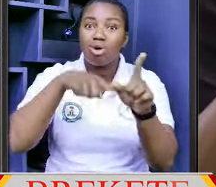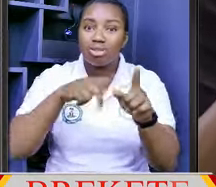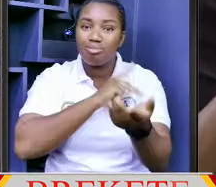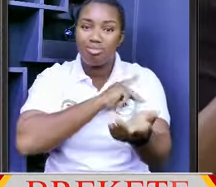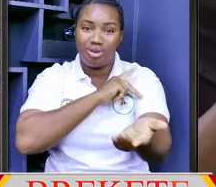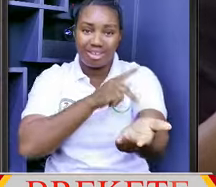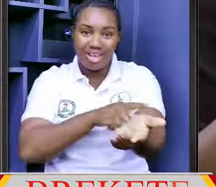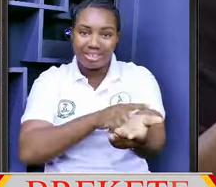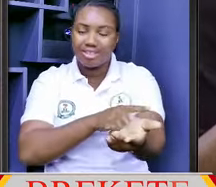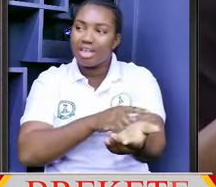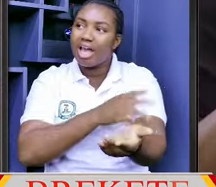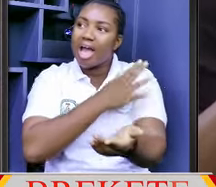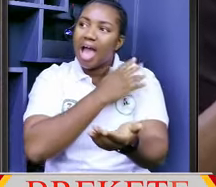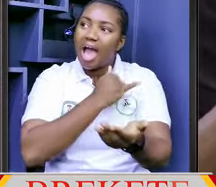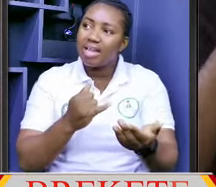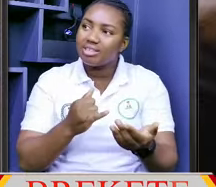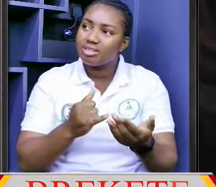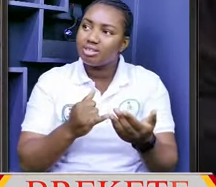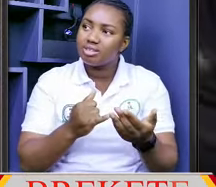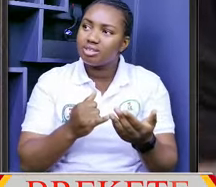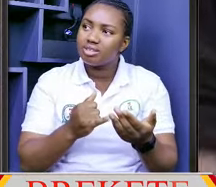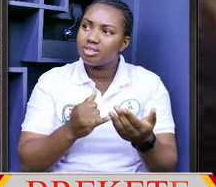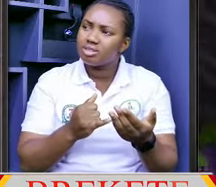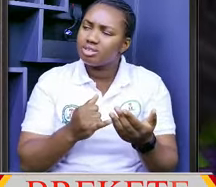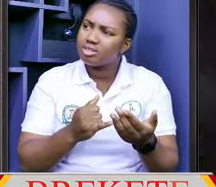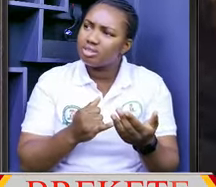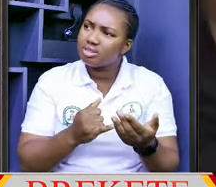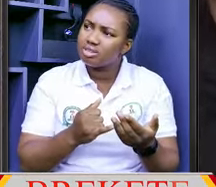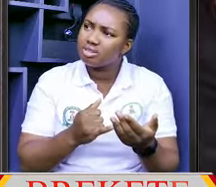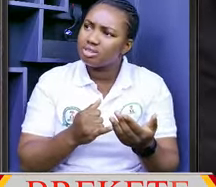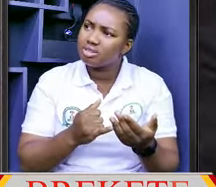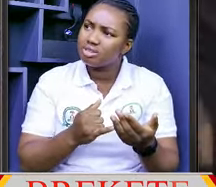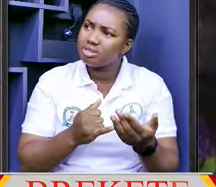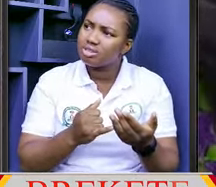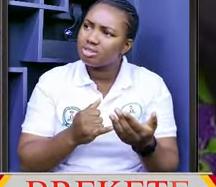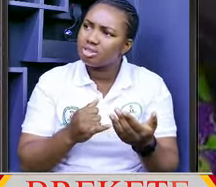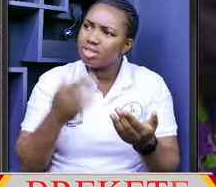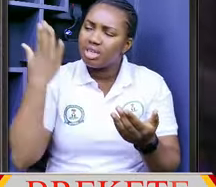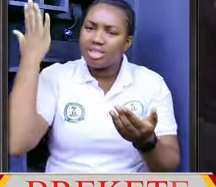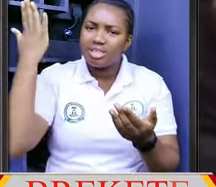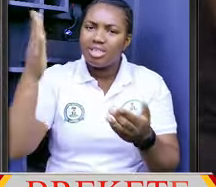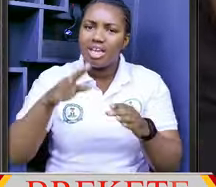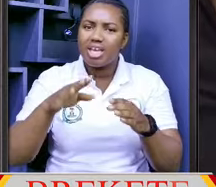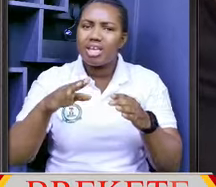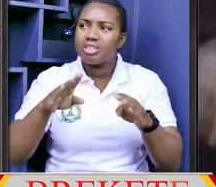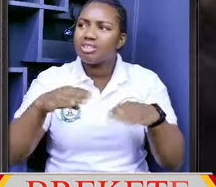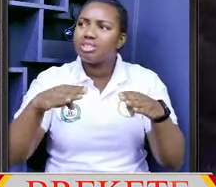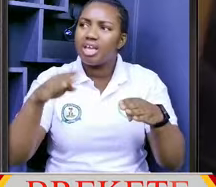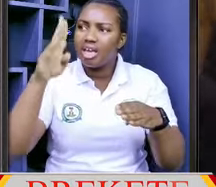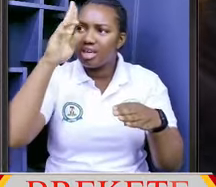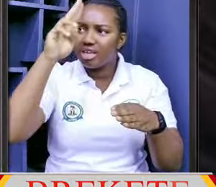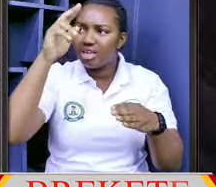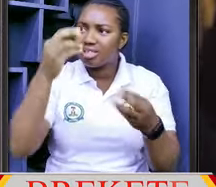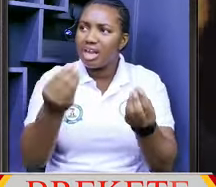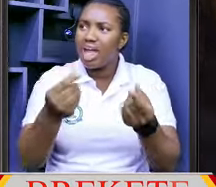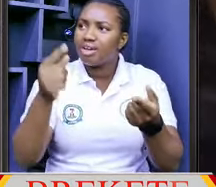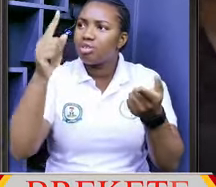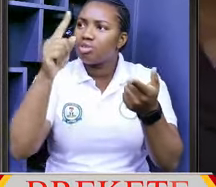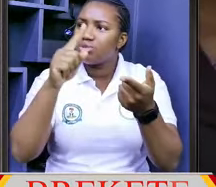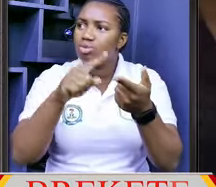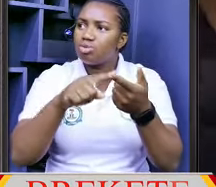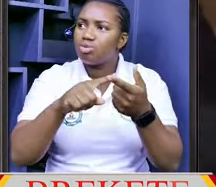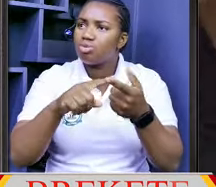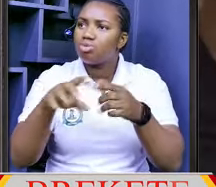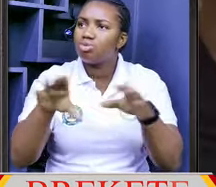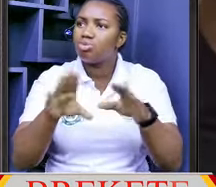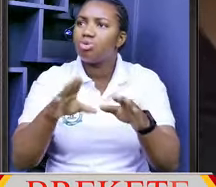sell his land to bury him. When they finish everything, I mean, sign up. I go sit down, sign up for them. I don't know. Now, Brisa, they hear.